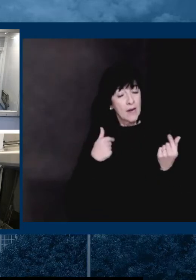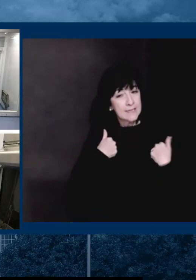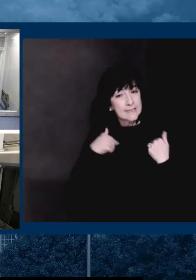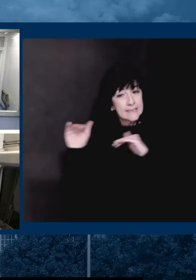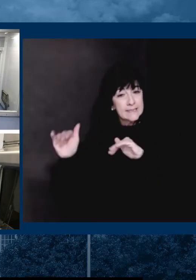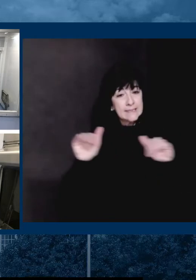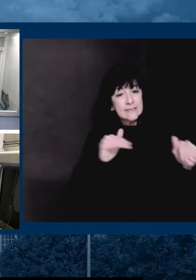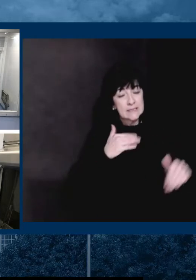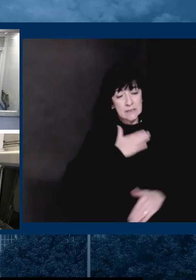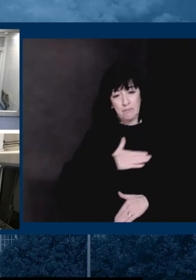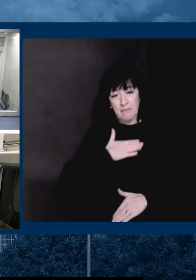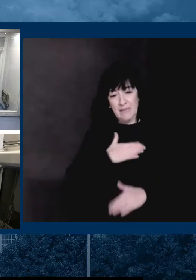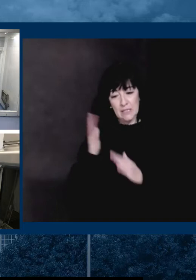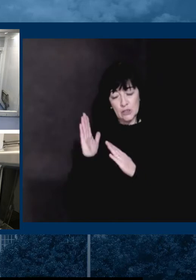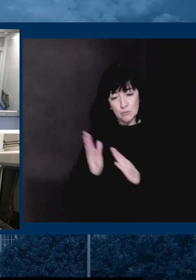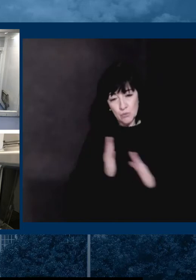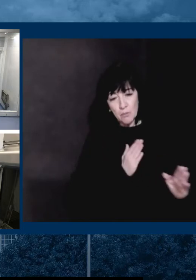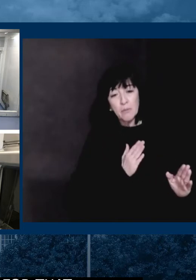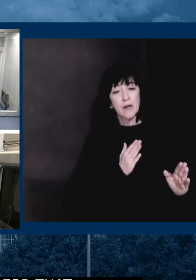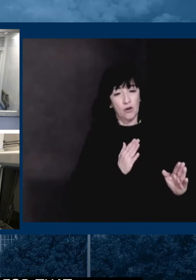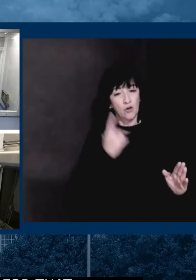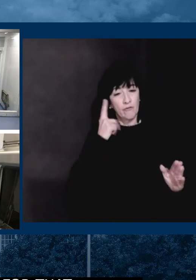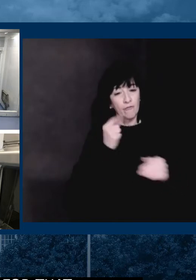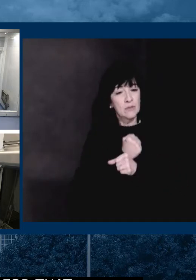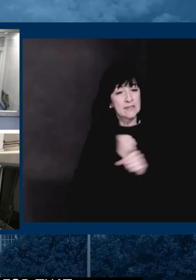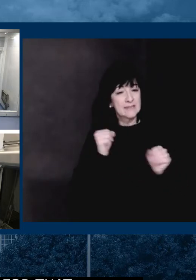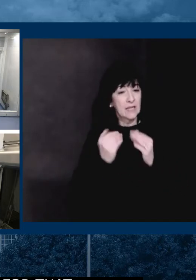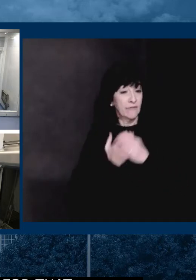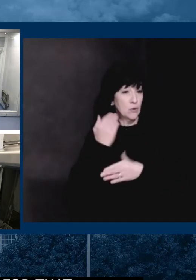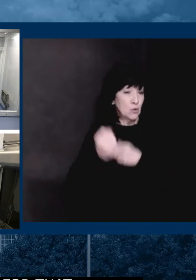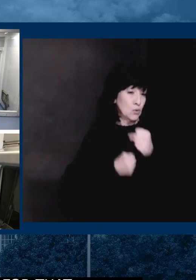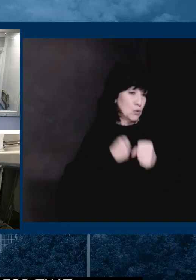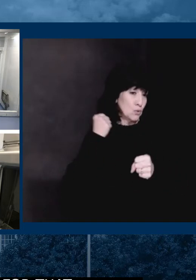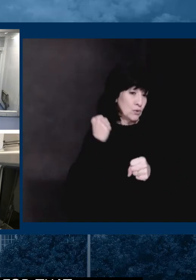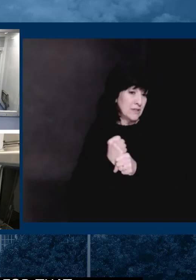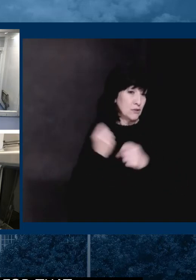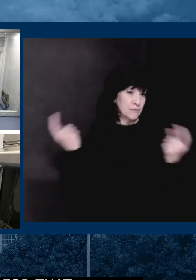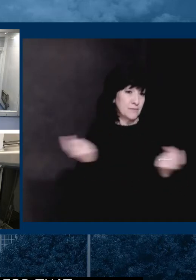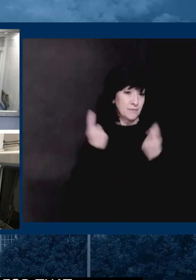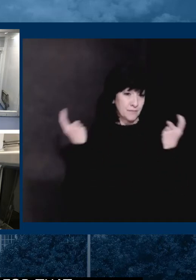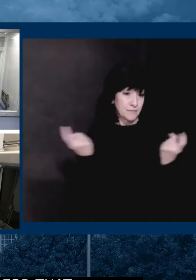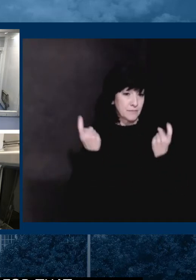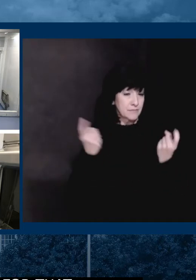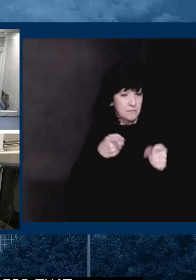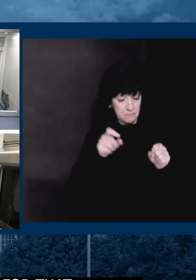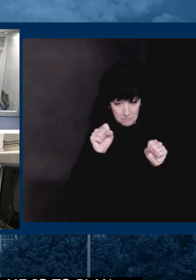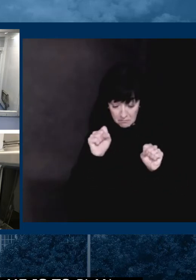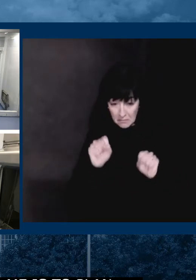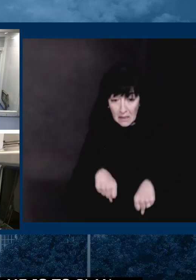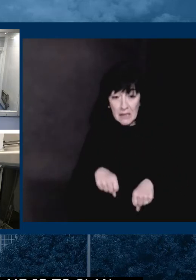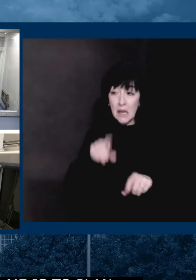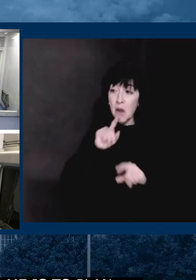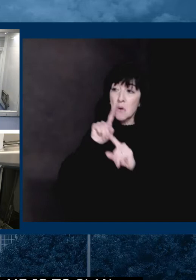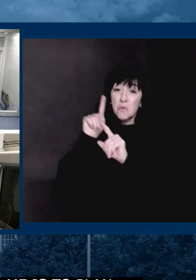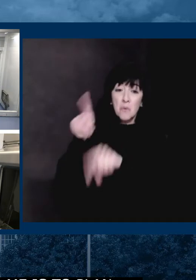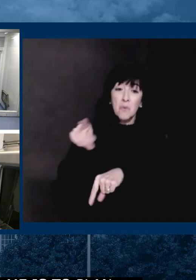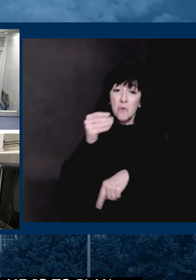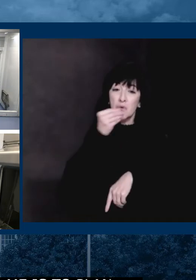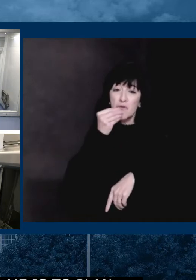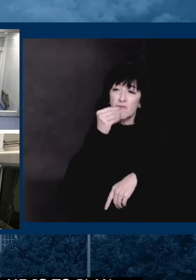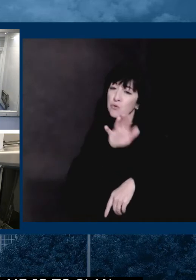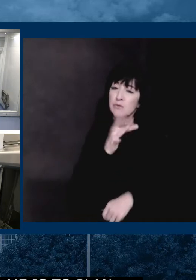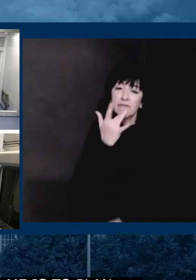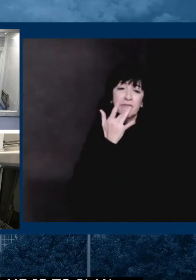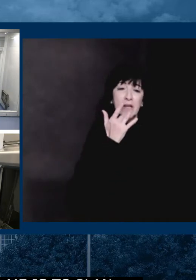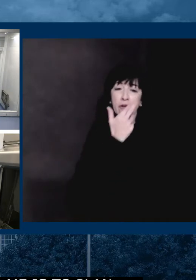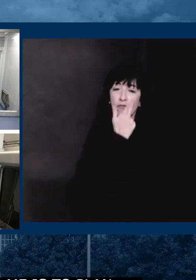Year celebration. In particular, you could kill 2 birds with 1 stone by ordering a wonderful dinner out from your favorite restaurant,